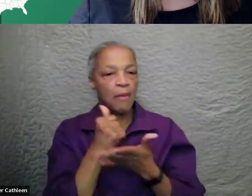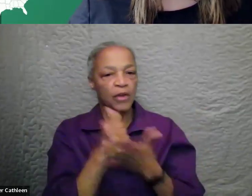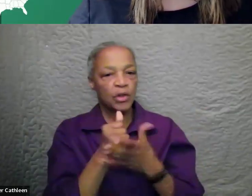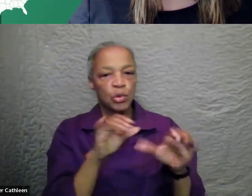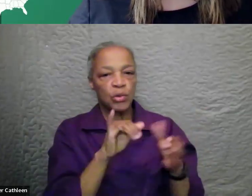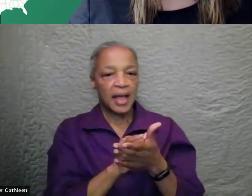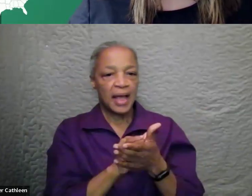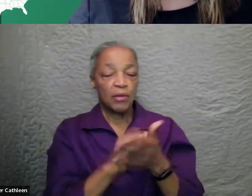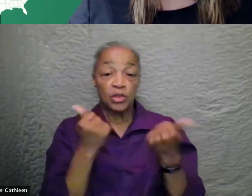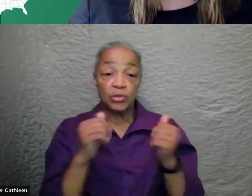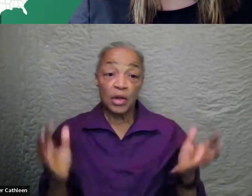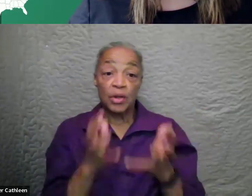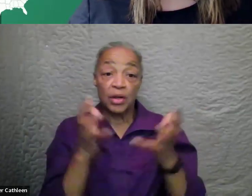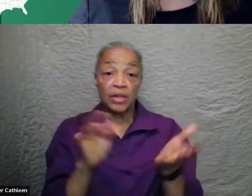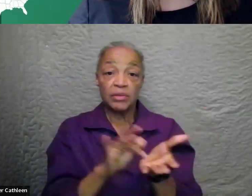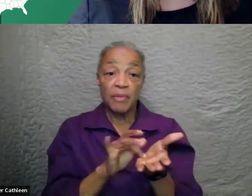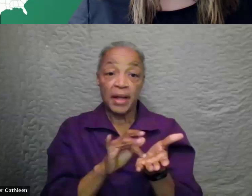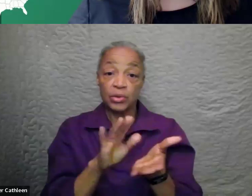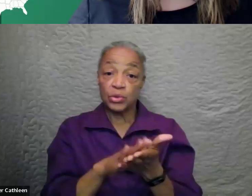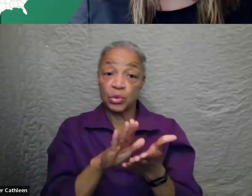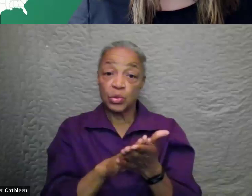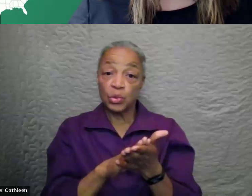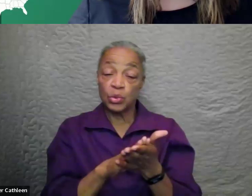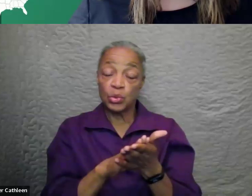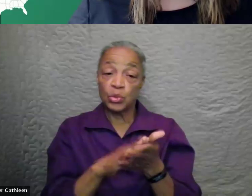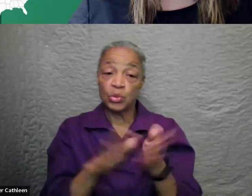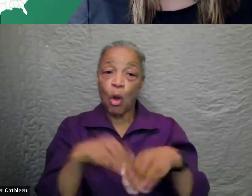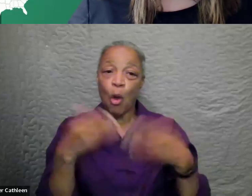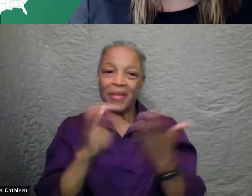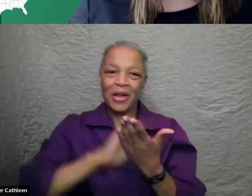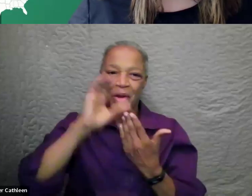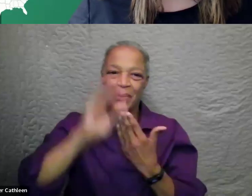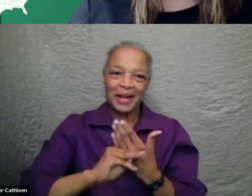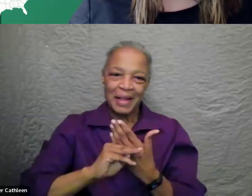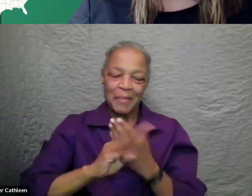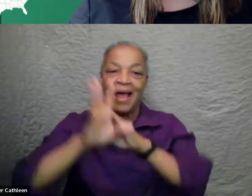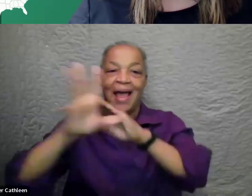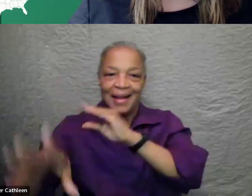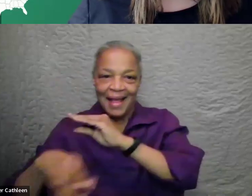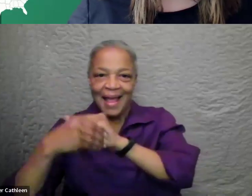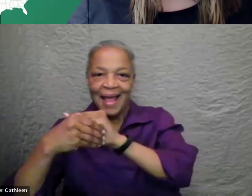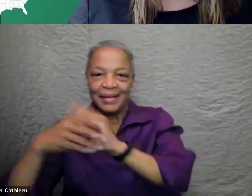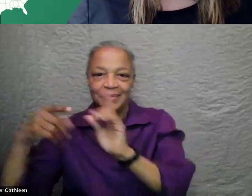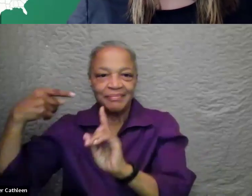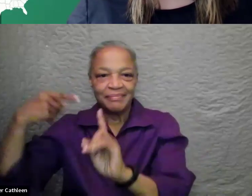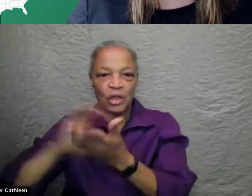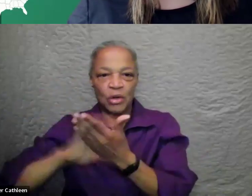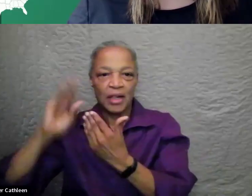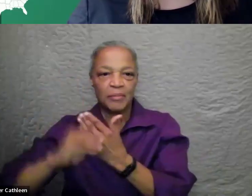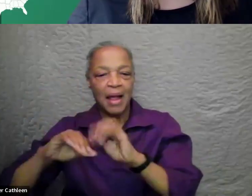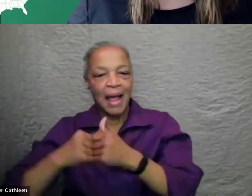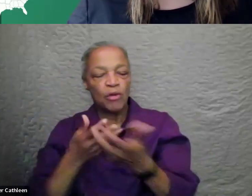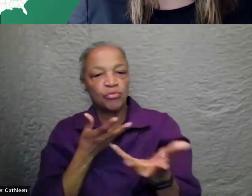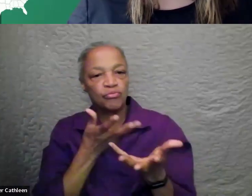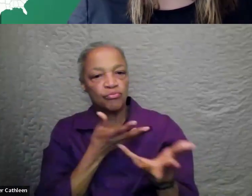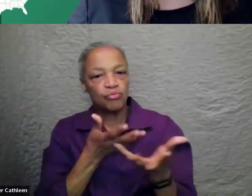we've tried to encourage medical schools to open their curriculum up and add specific curriculum for how to